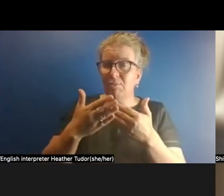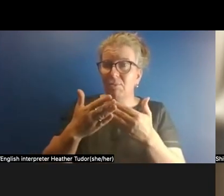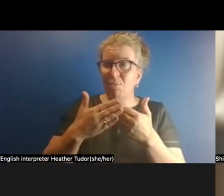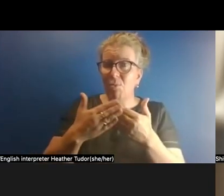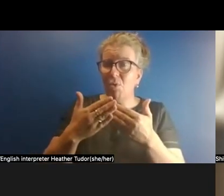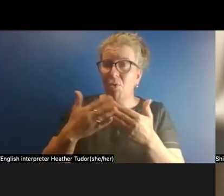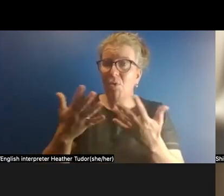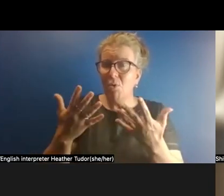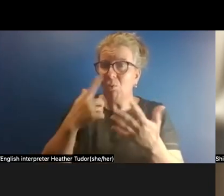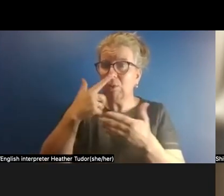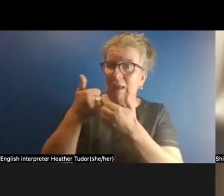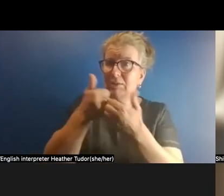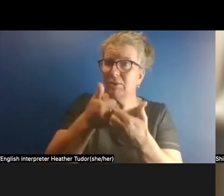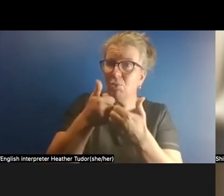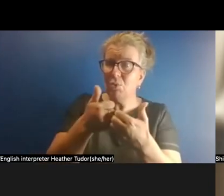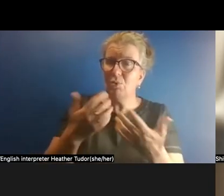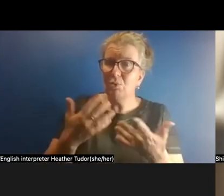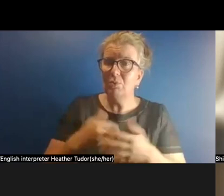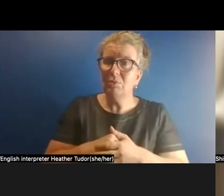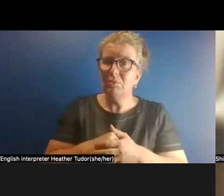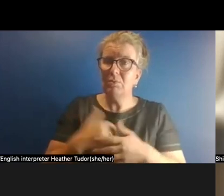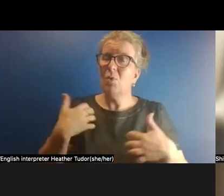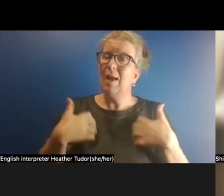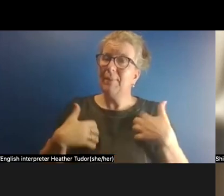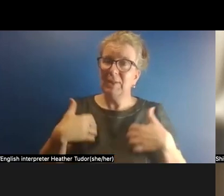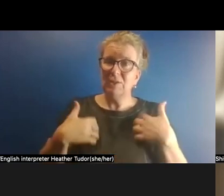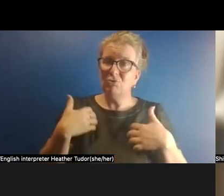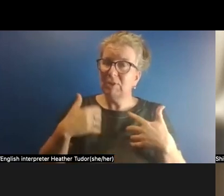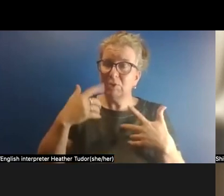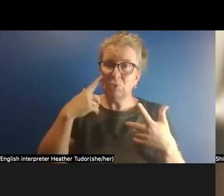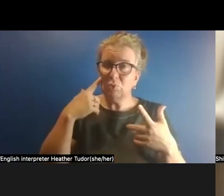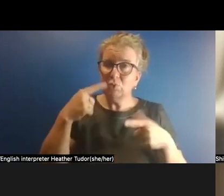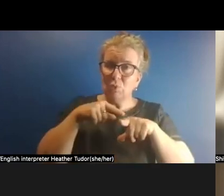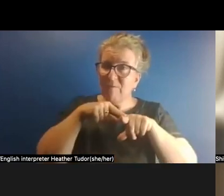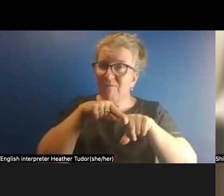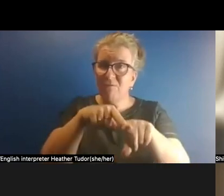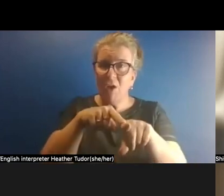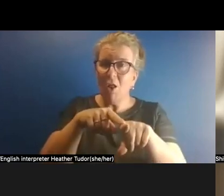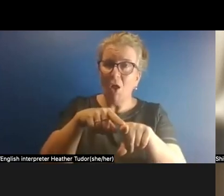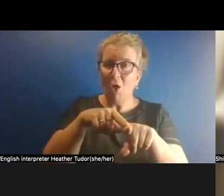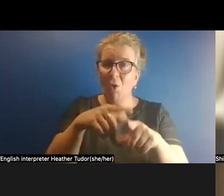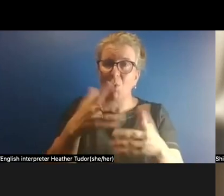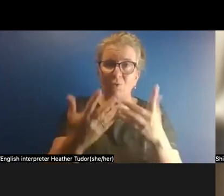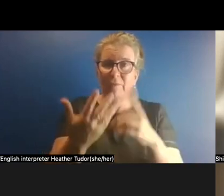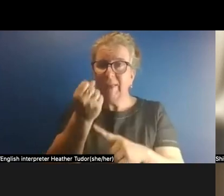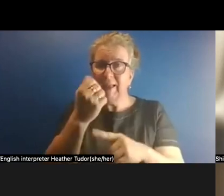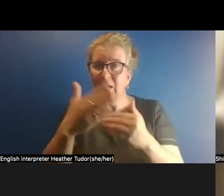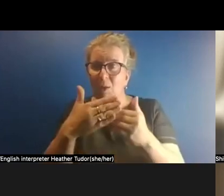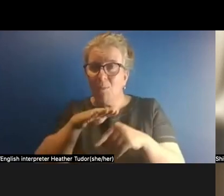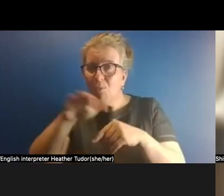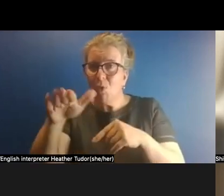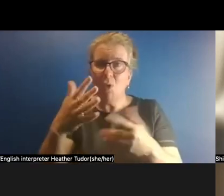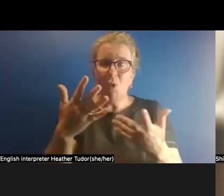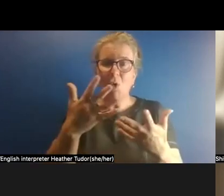to seeing where this goes, and finding out more about this. Thank you so much for choosing us